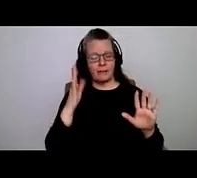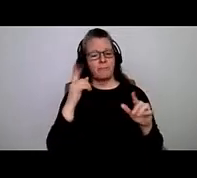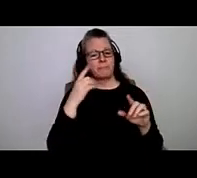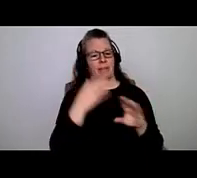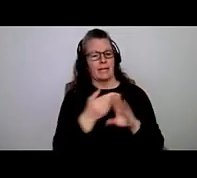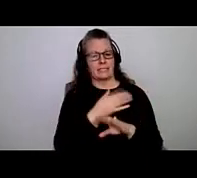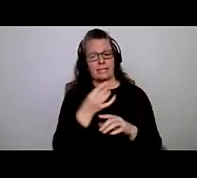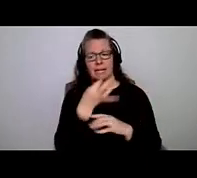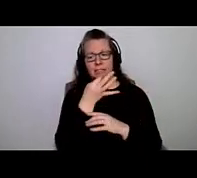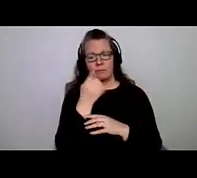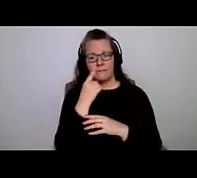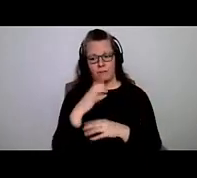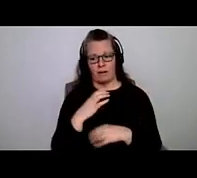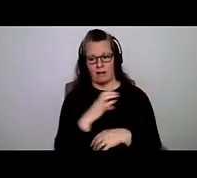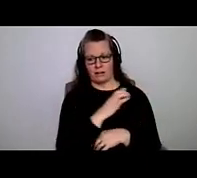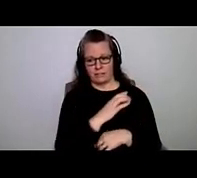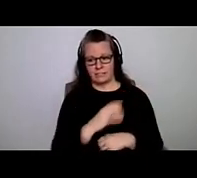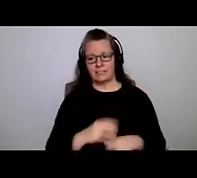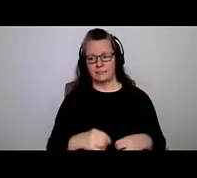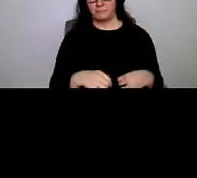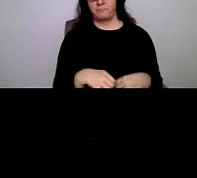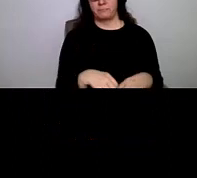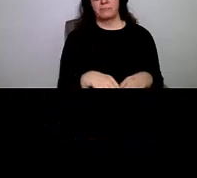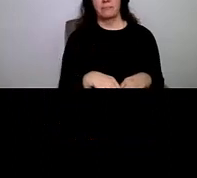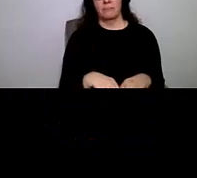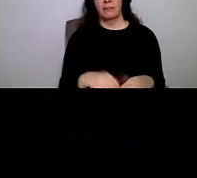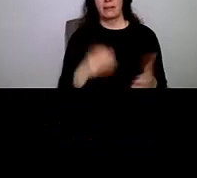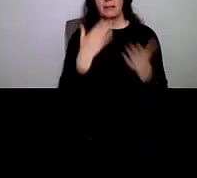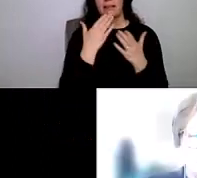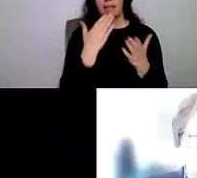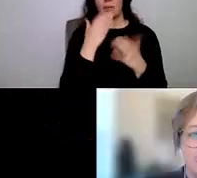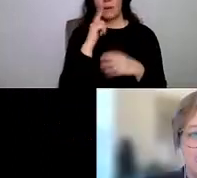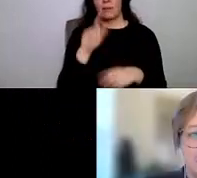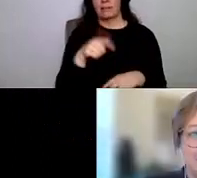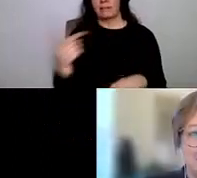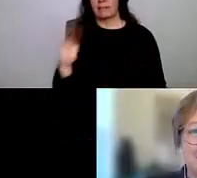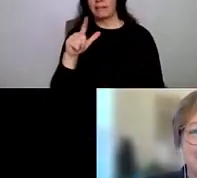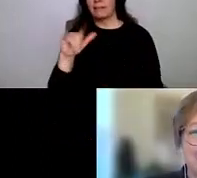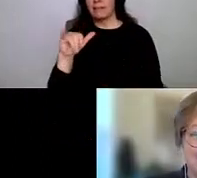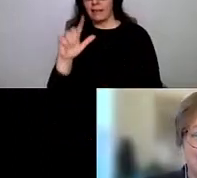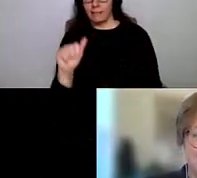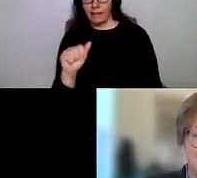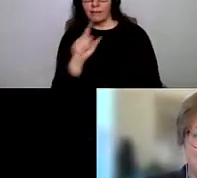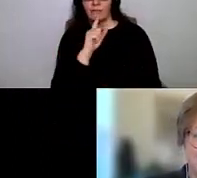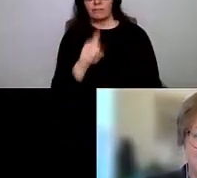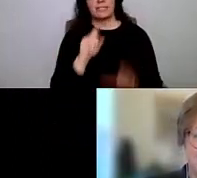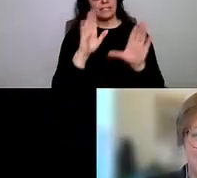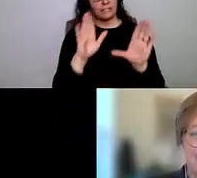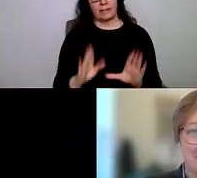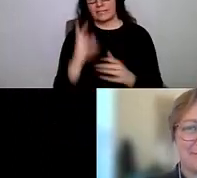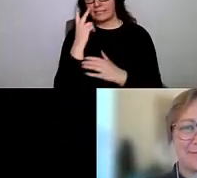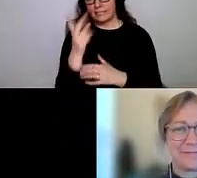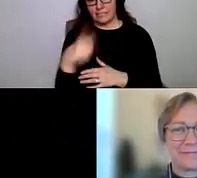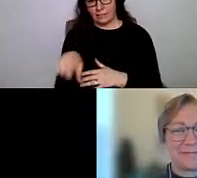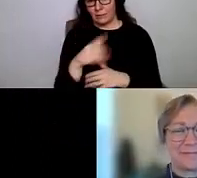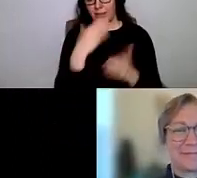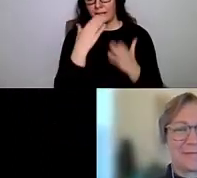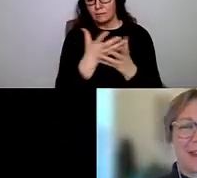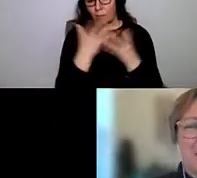let's get to the next slide, and I'm going to turn it over to Lila. Really great to see you. Thank you so much for